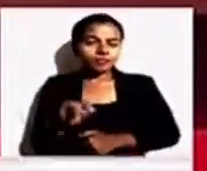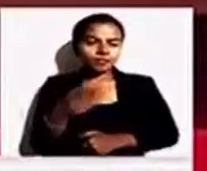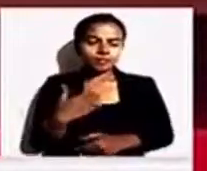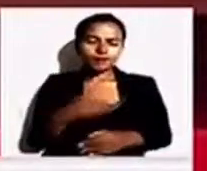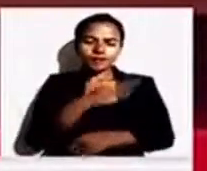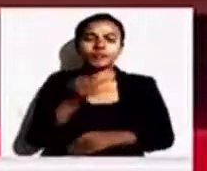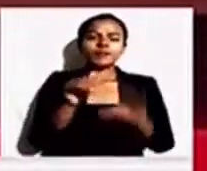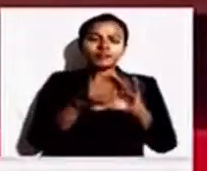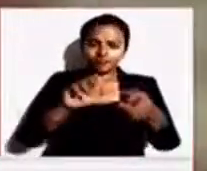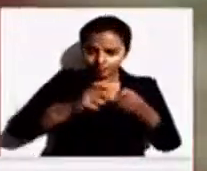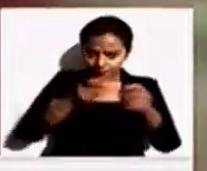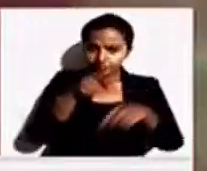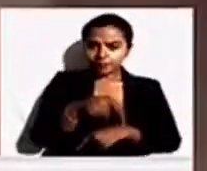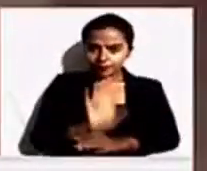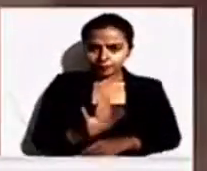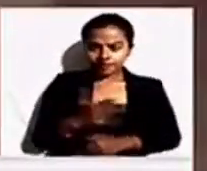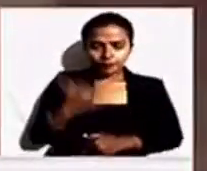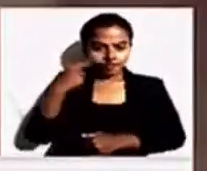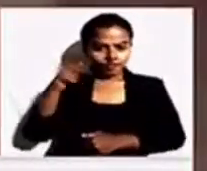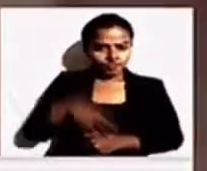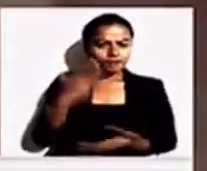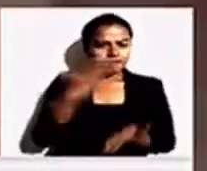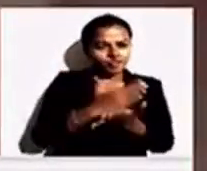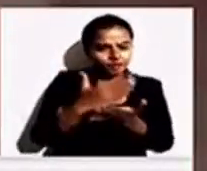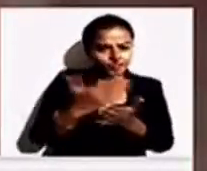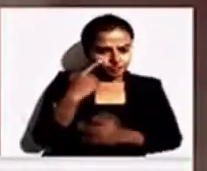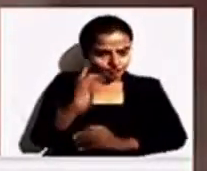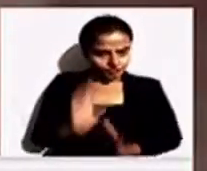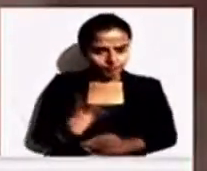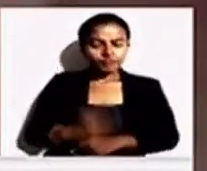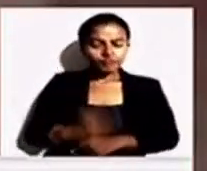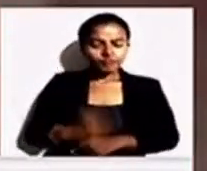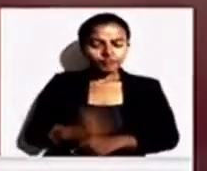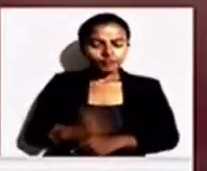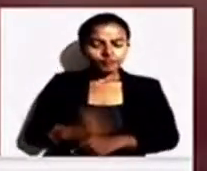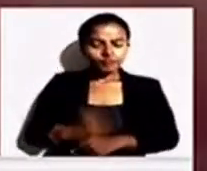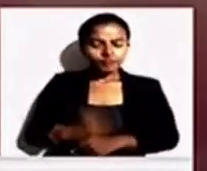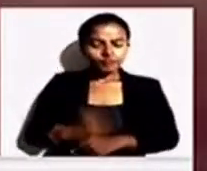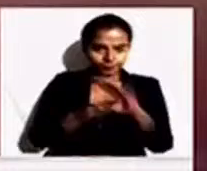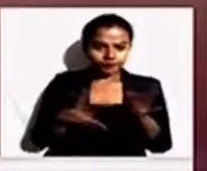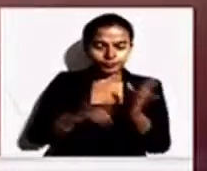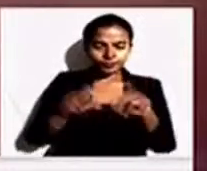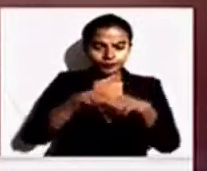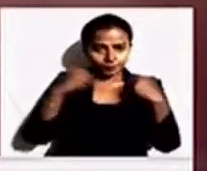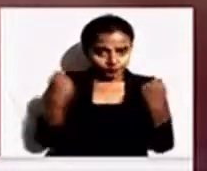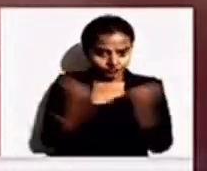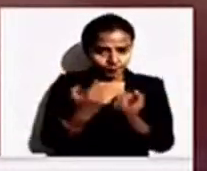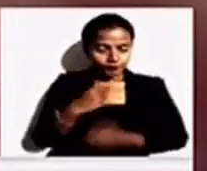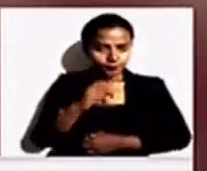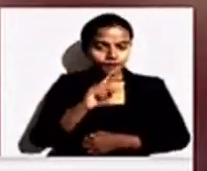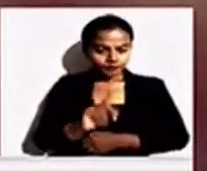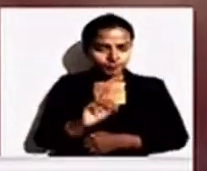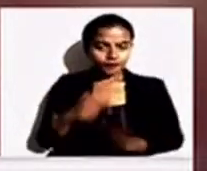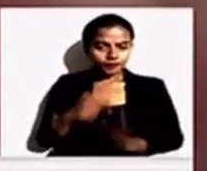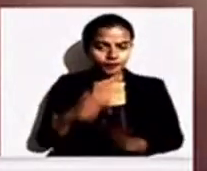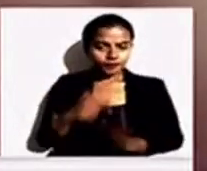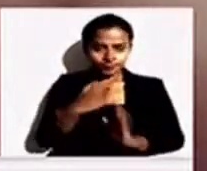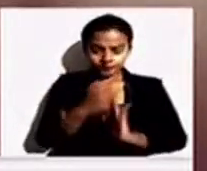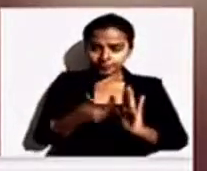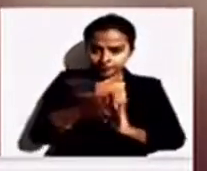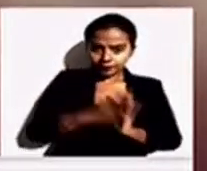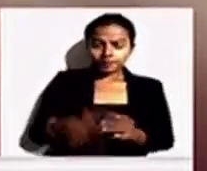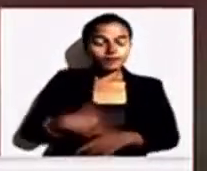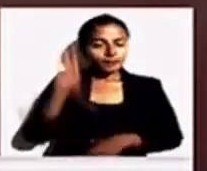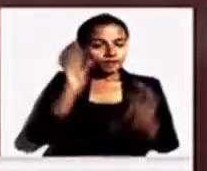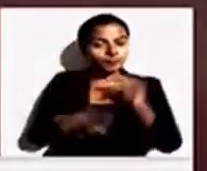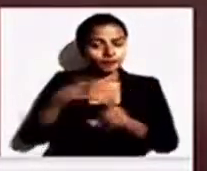issue of barriers. In 2016, UNICEF Sri Lanka commissioned the Learning Disabilities in Sri Lanka report, and it